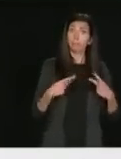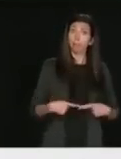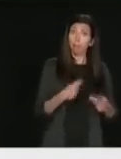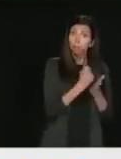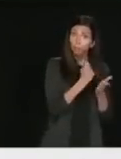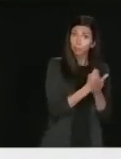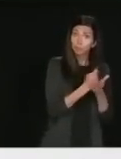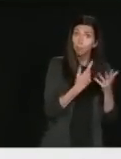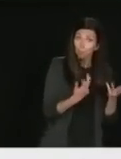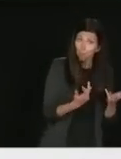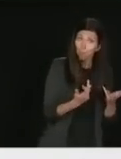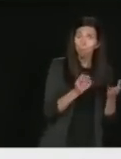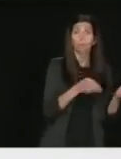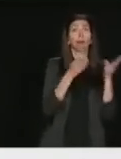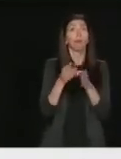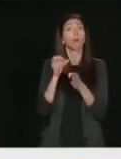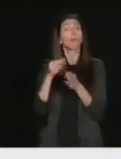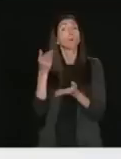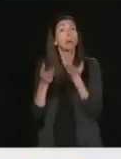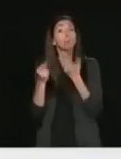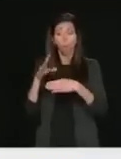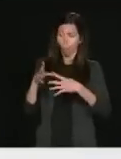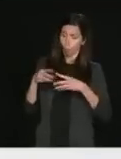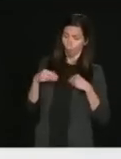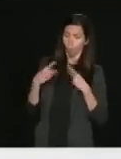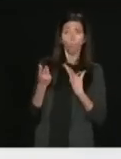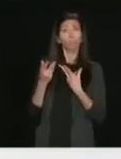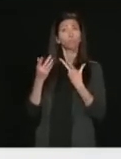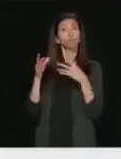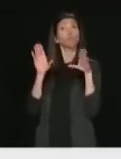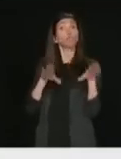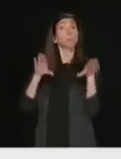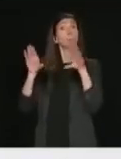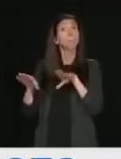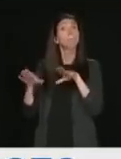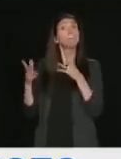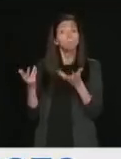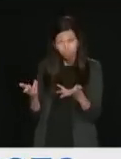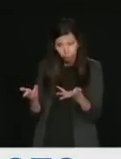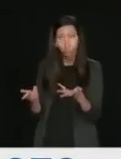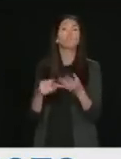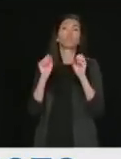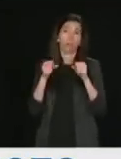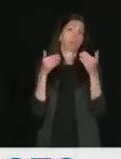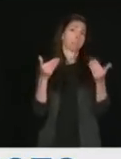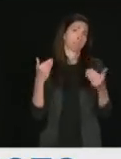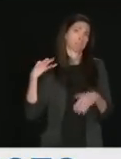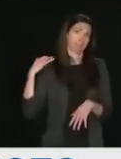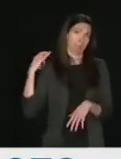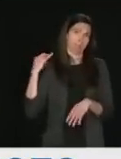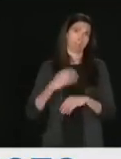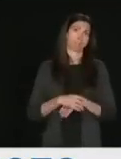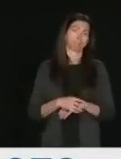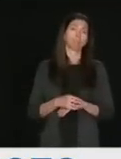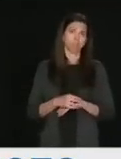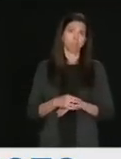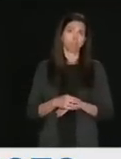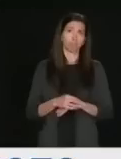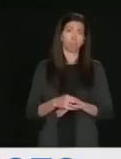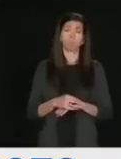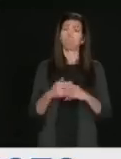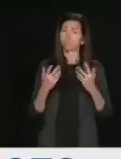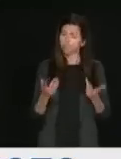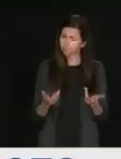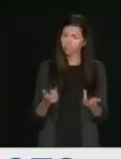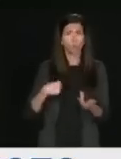under contract, this program is there for you. We are working hard to make sure that people keep their jobs or